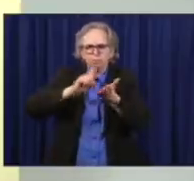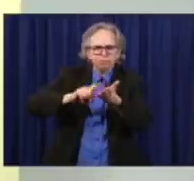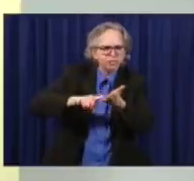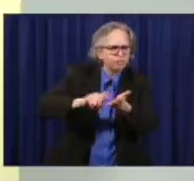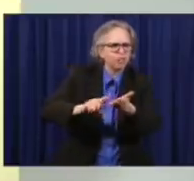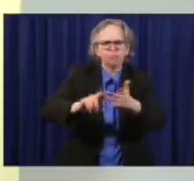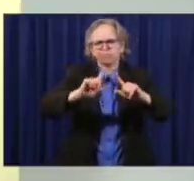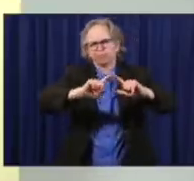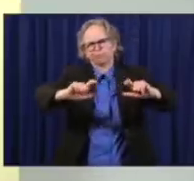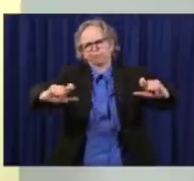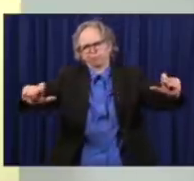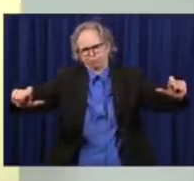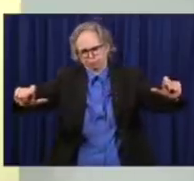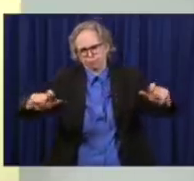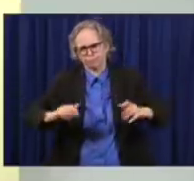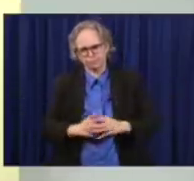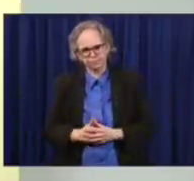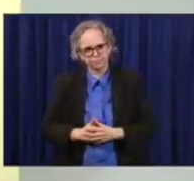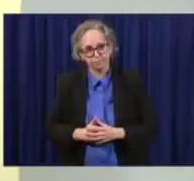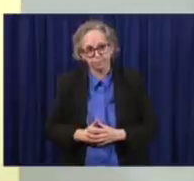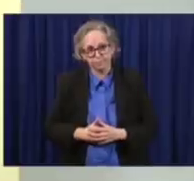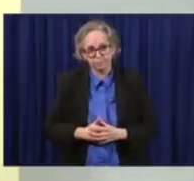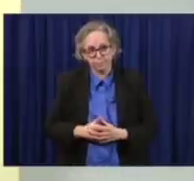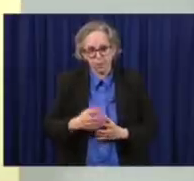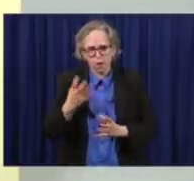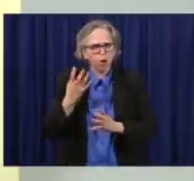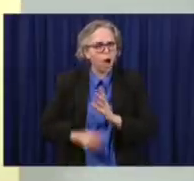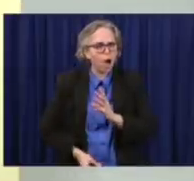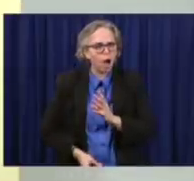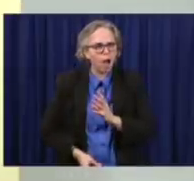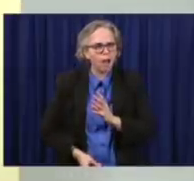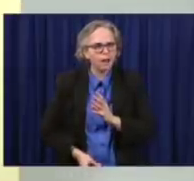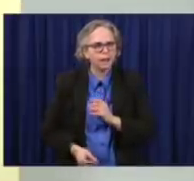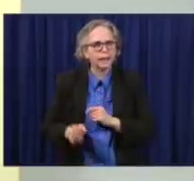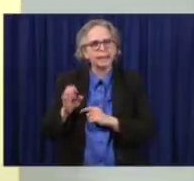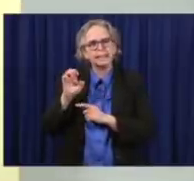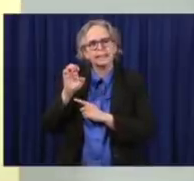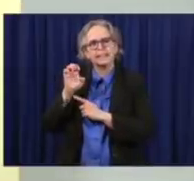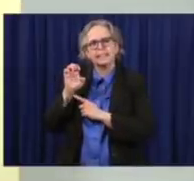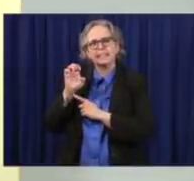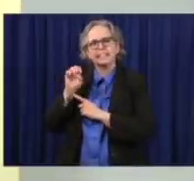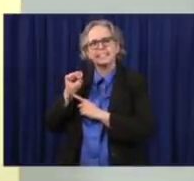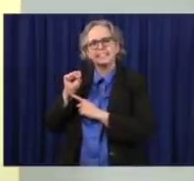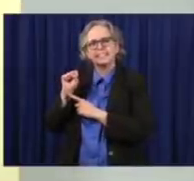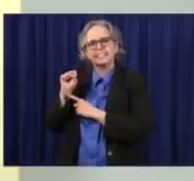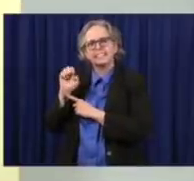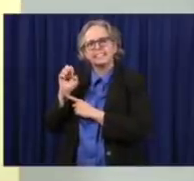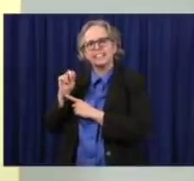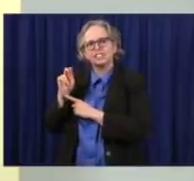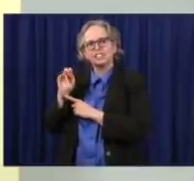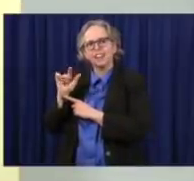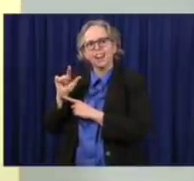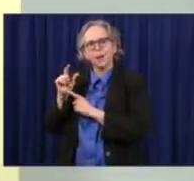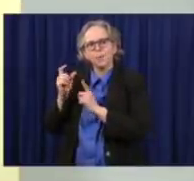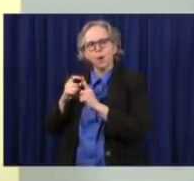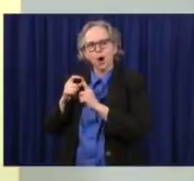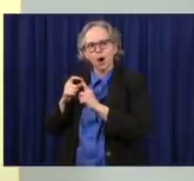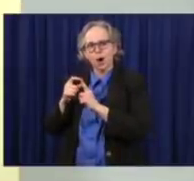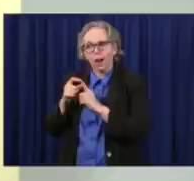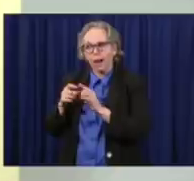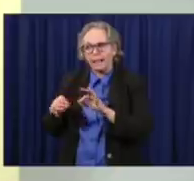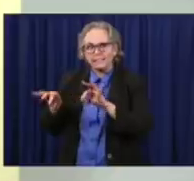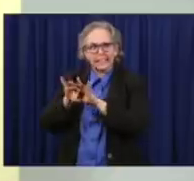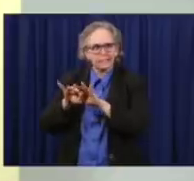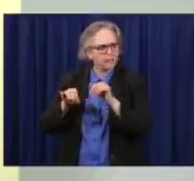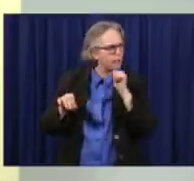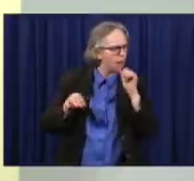gone is the word essential. We no longer use the words essential, non-essential. That's gone from this